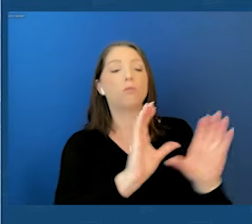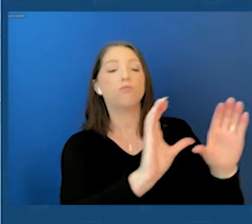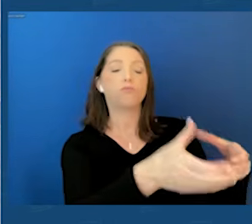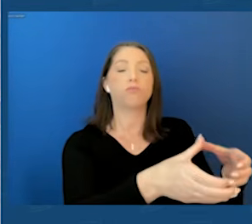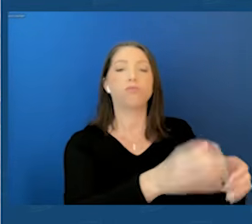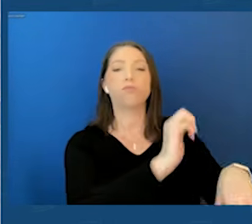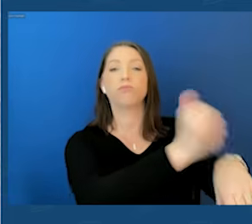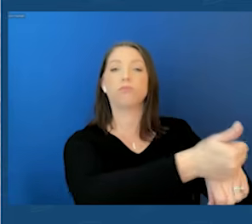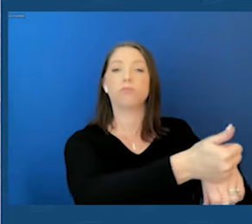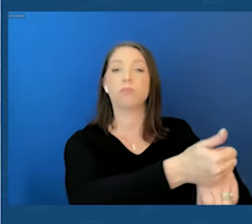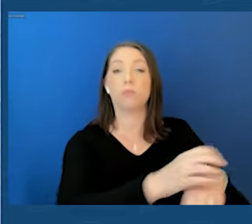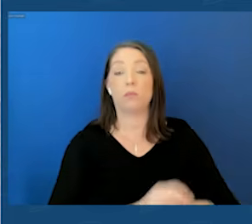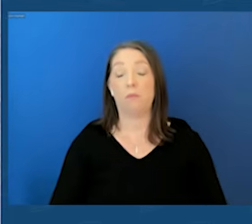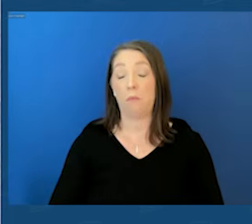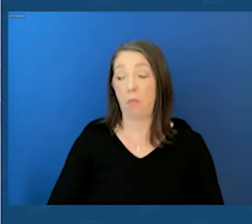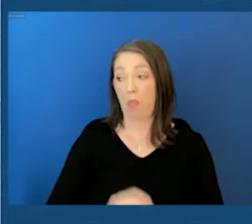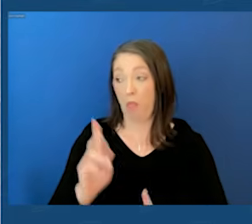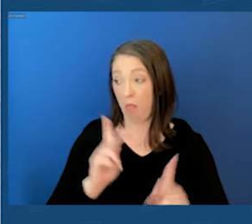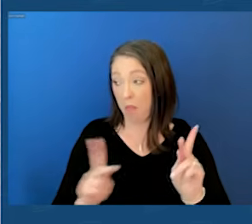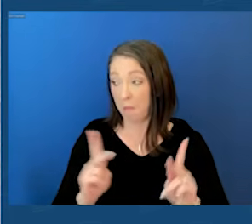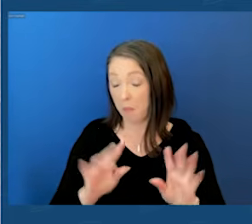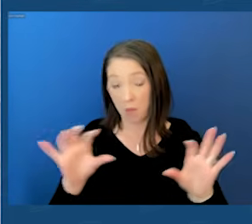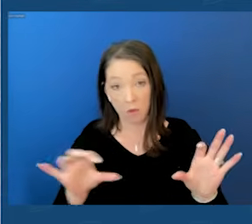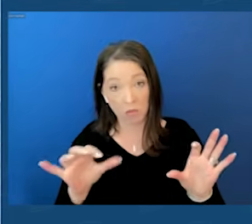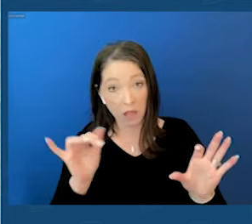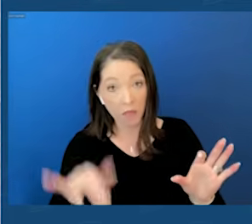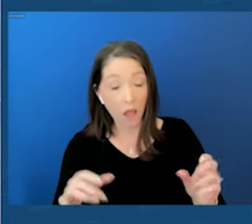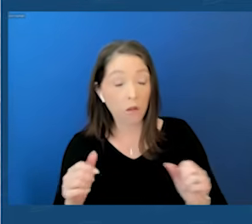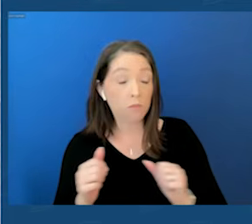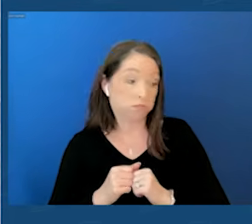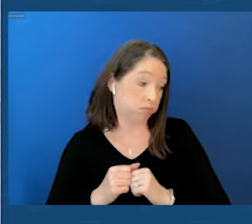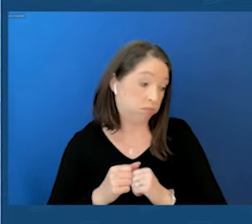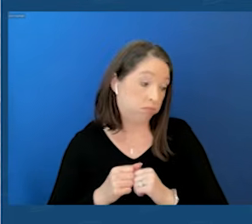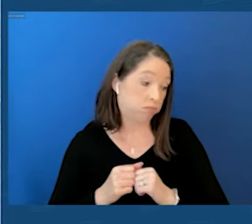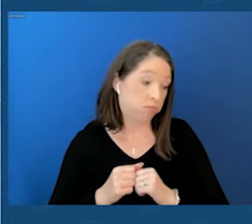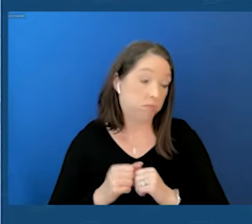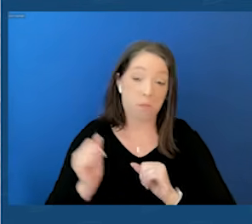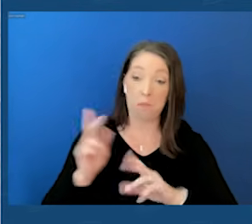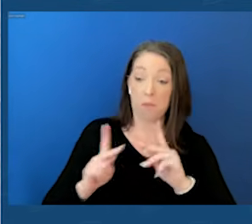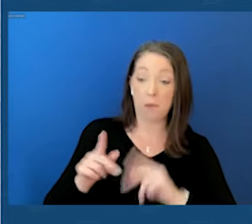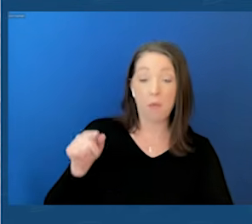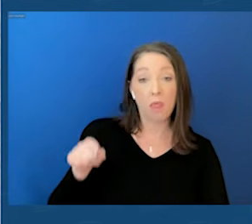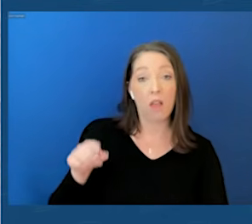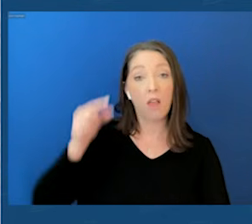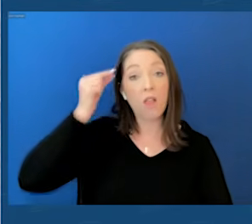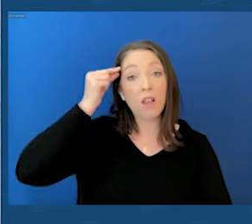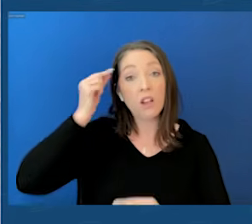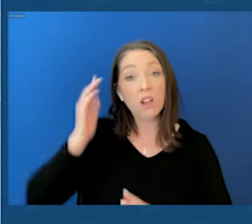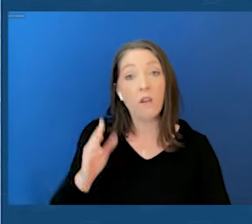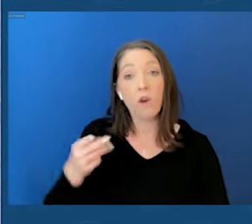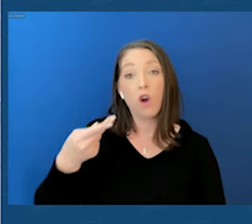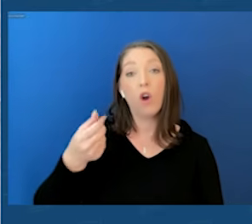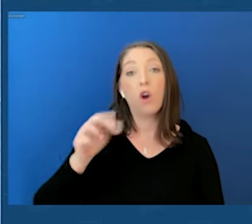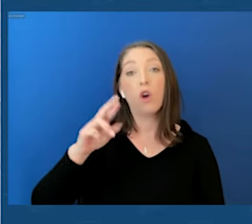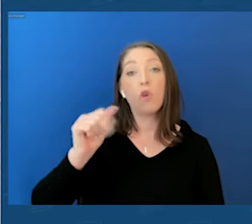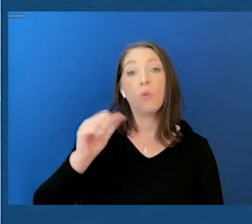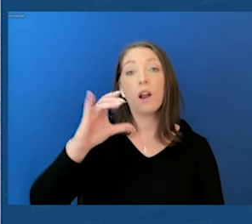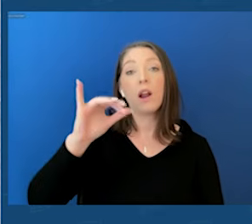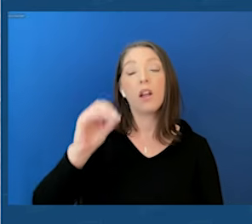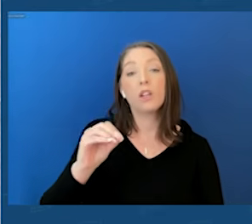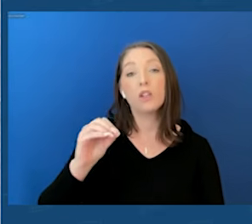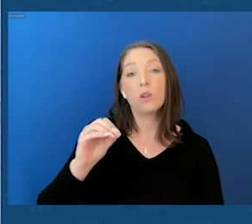who did that, the people of the time, the governor was Horatio Seymour, a